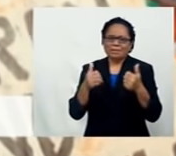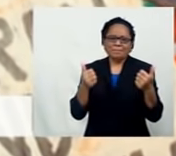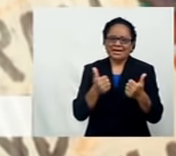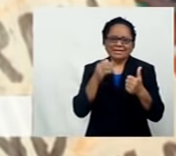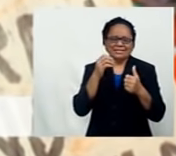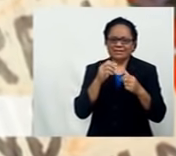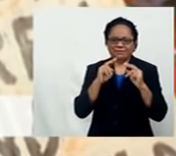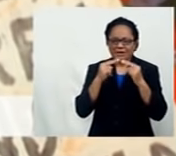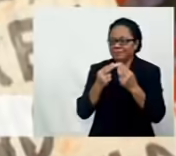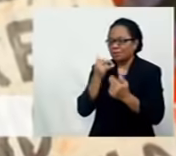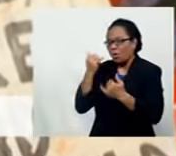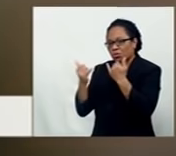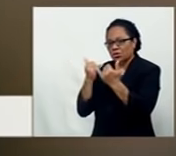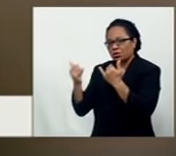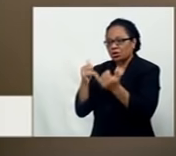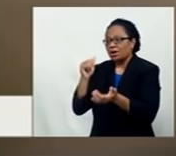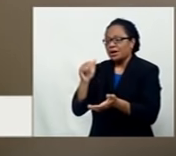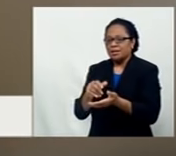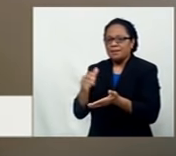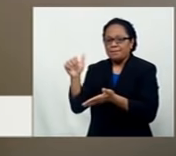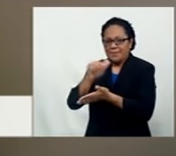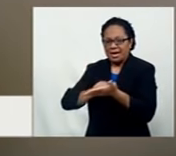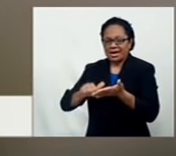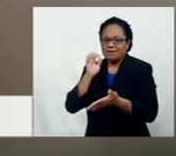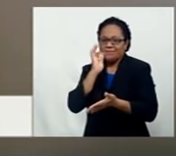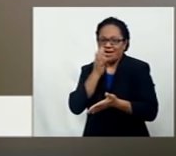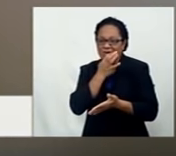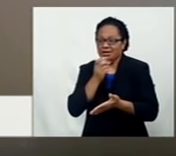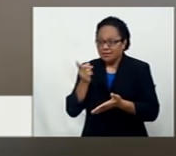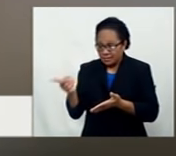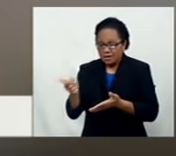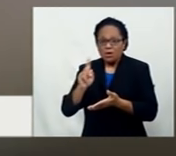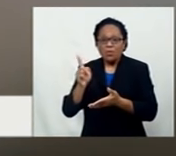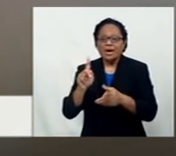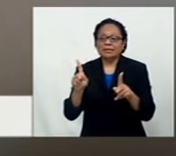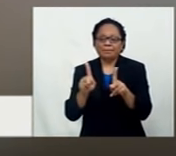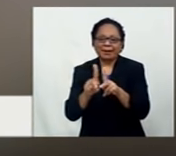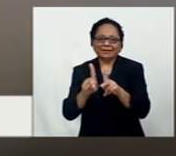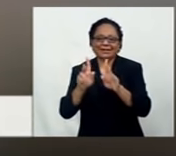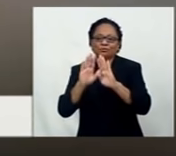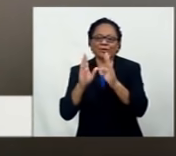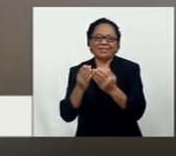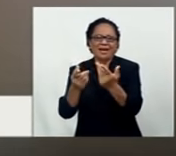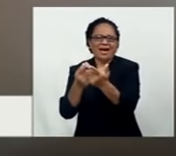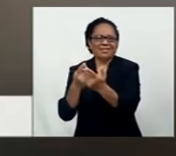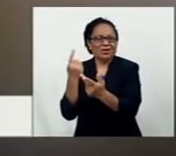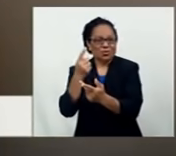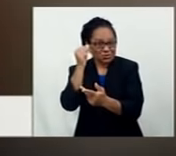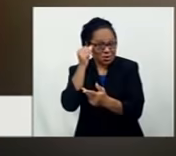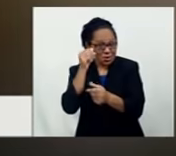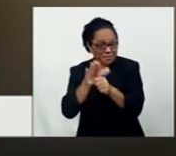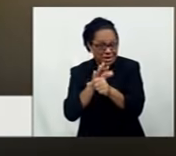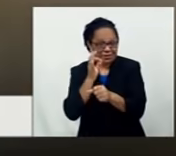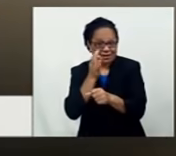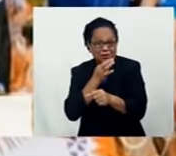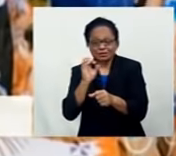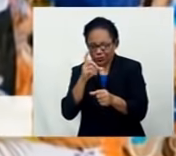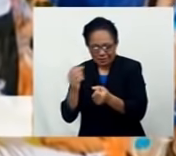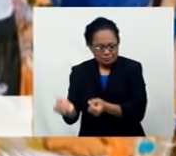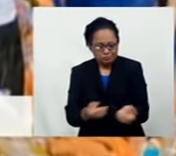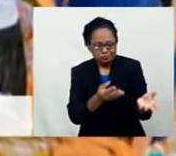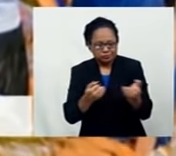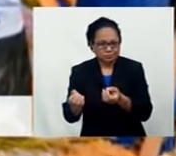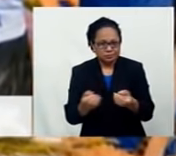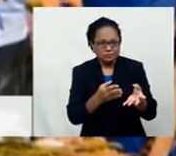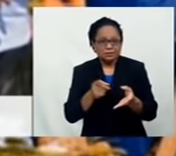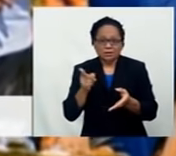increase in demand, Ravutu has also partnered with a few other florists to ensure they can supply for customers. She says what inspires her to